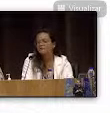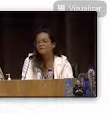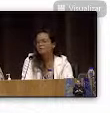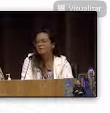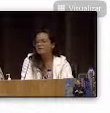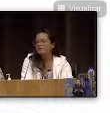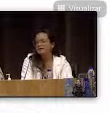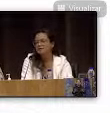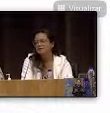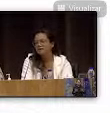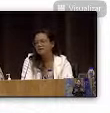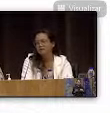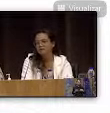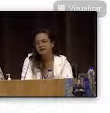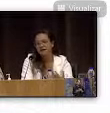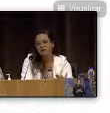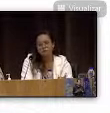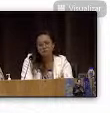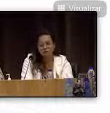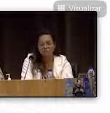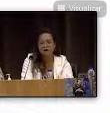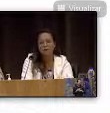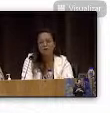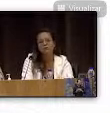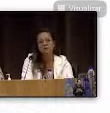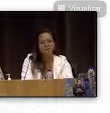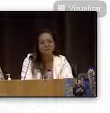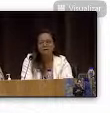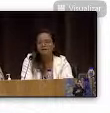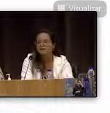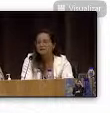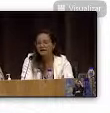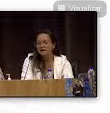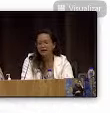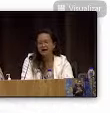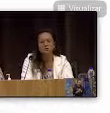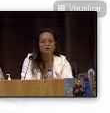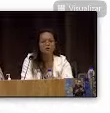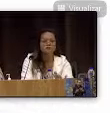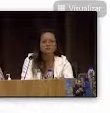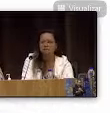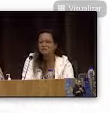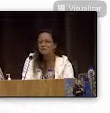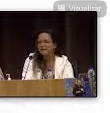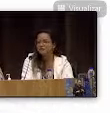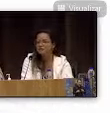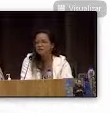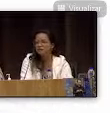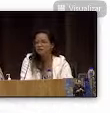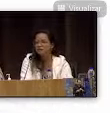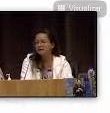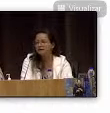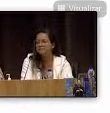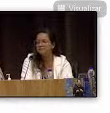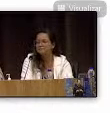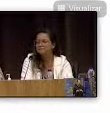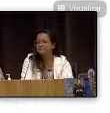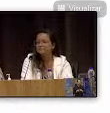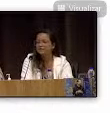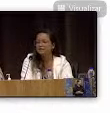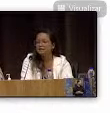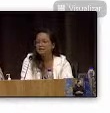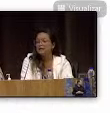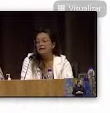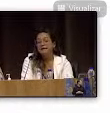but that's when the patient left on his own, or maybe